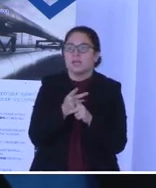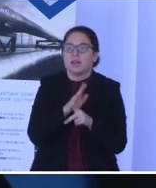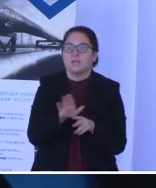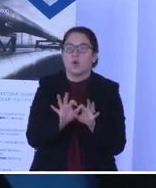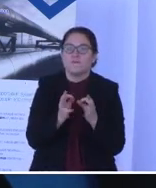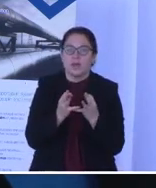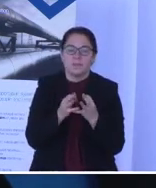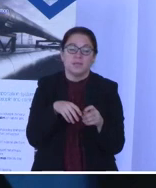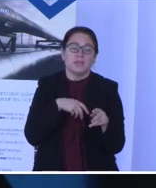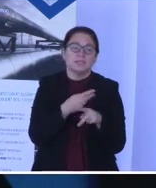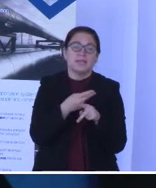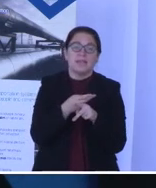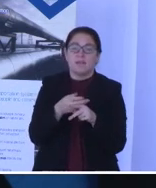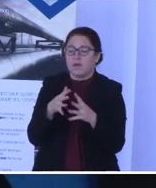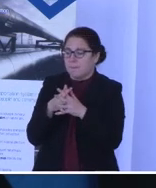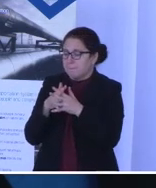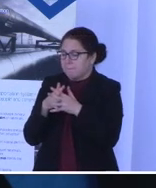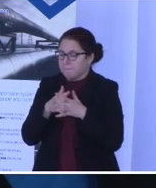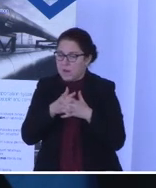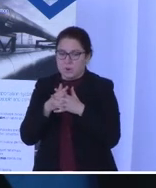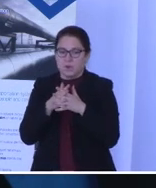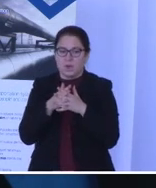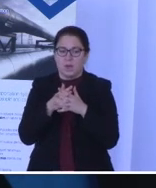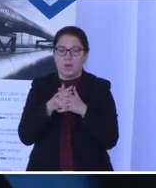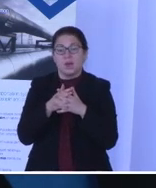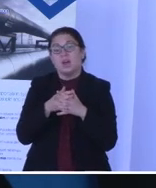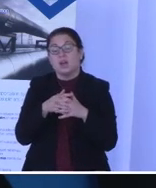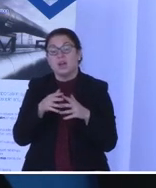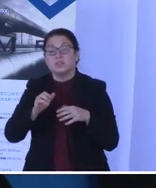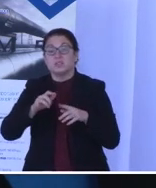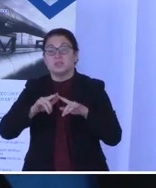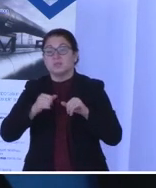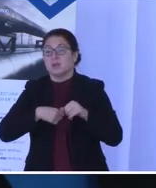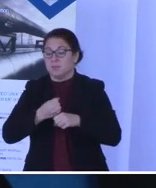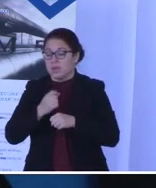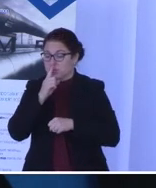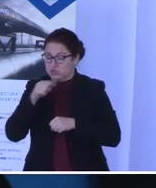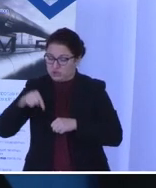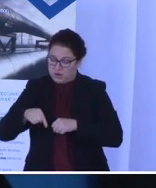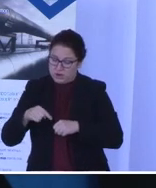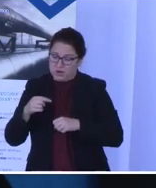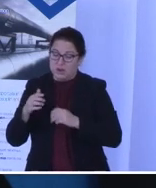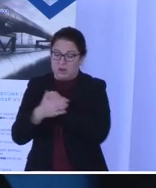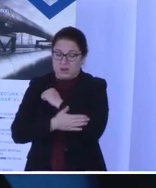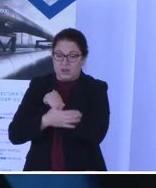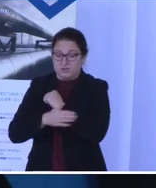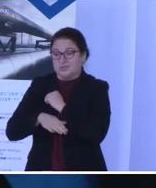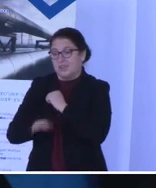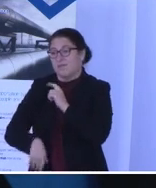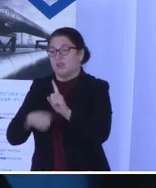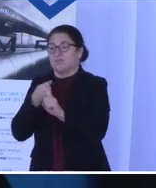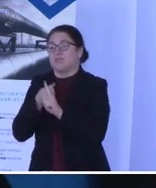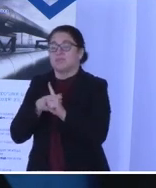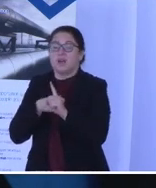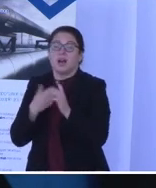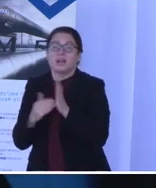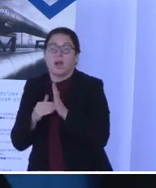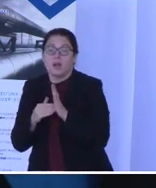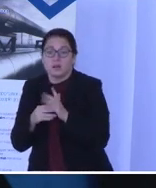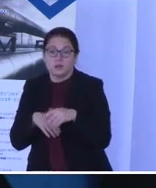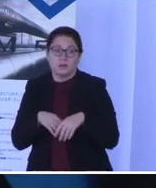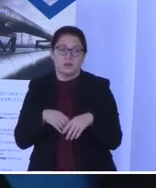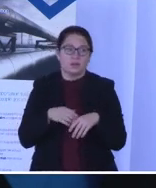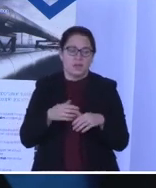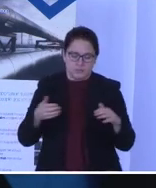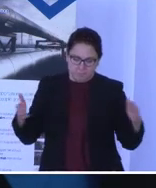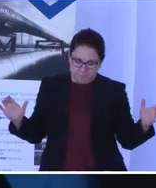that have been impacted, but let's make sure this doesn't happen again. Let's unite, and let's make sure that we come together as a